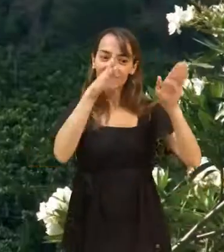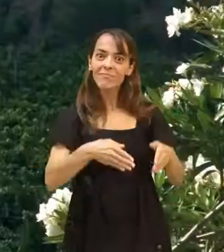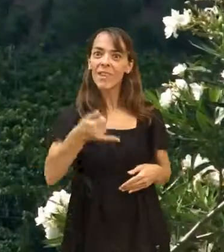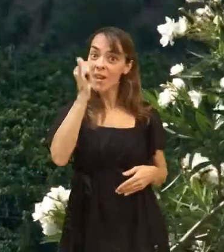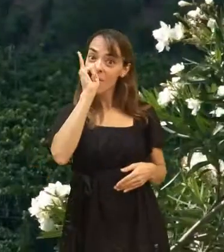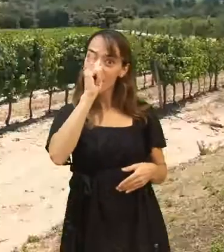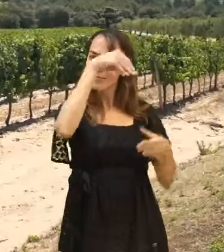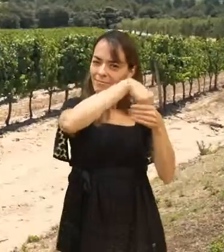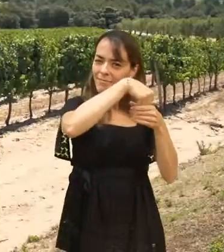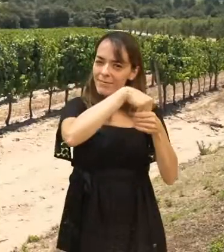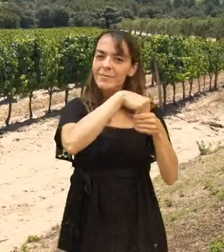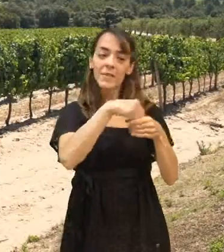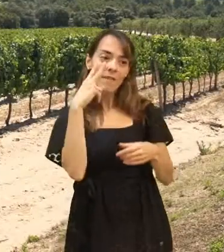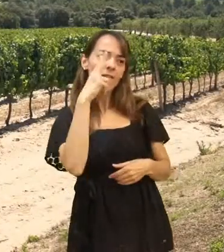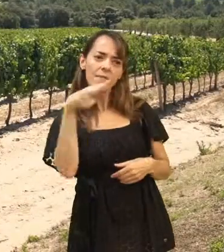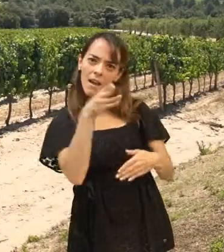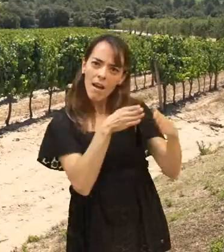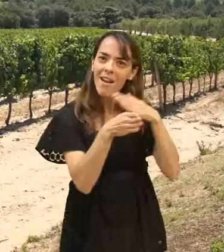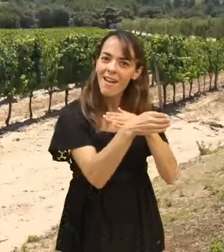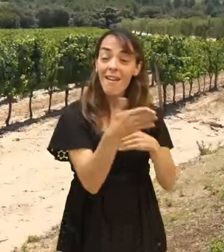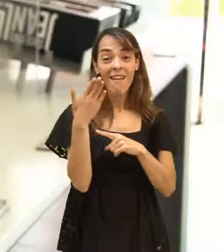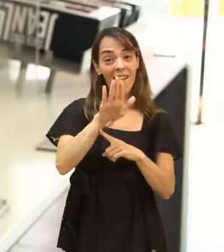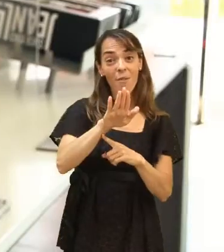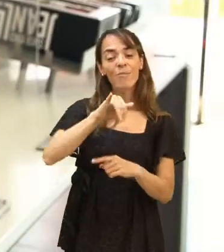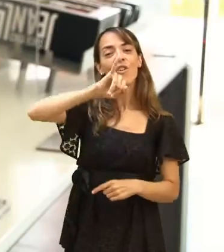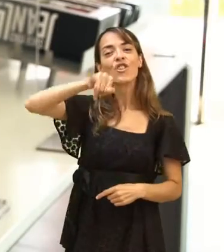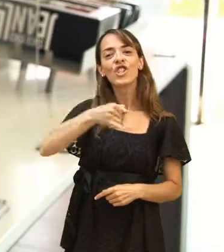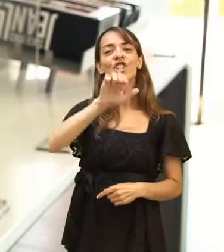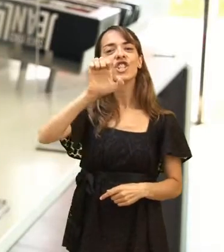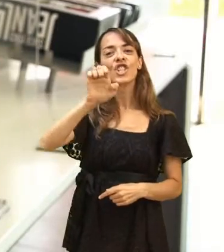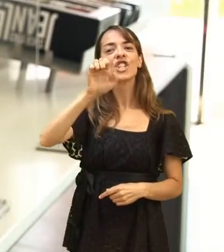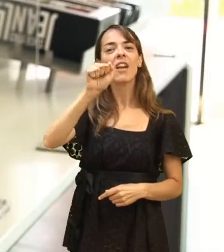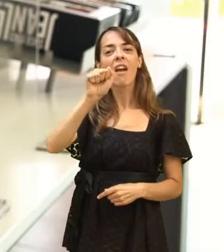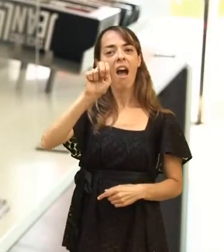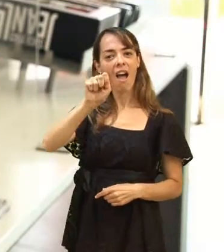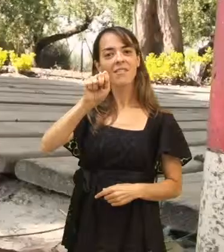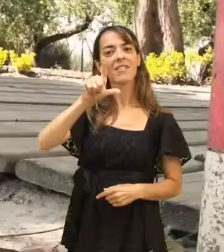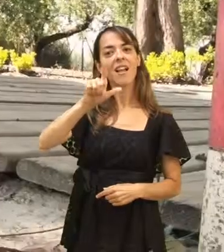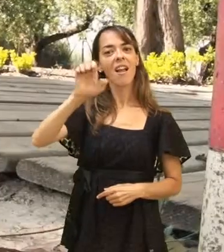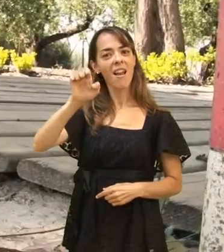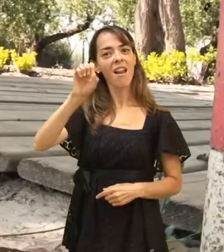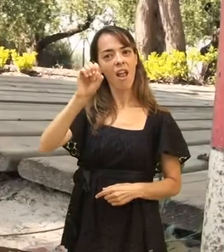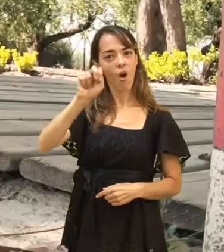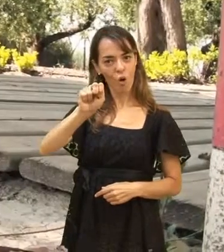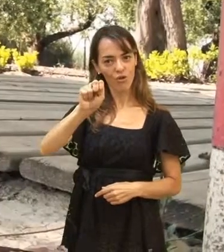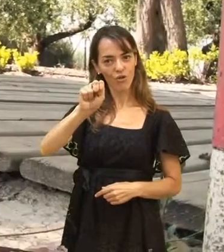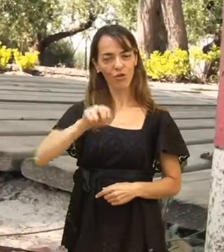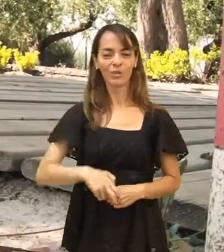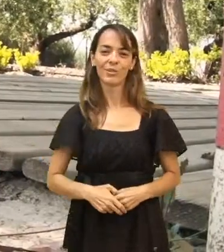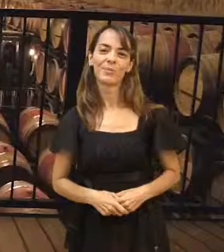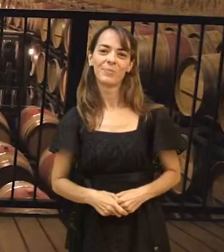For those who love wine, there are several wineries in the Penedès area, like Jean Leon Cellar, which are totally